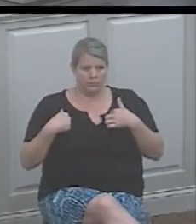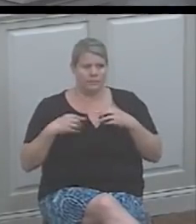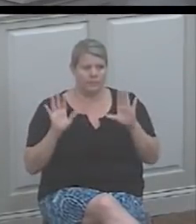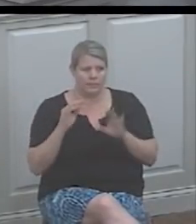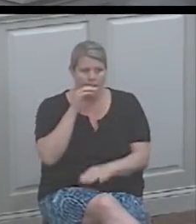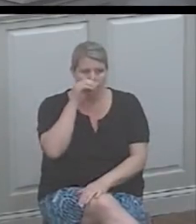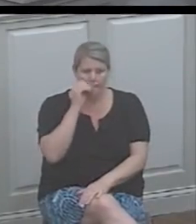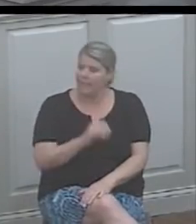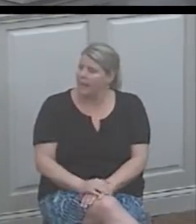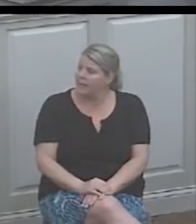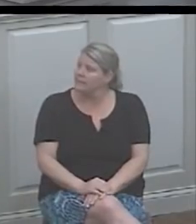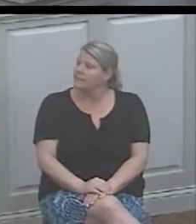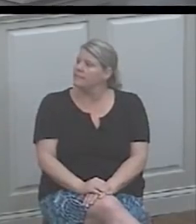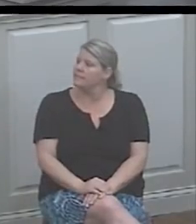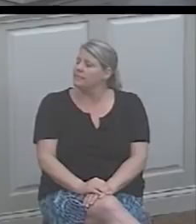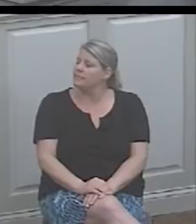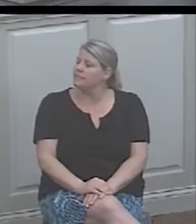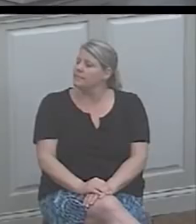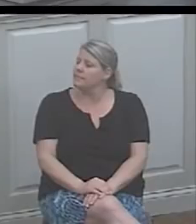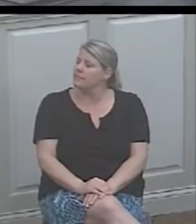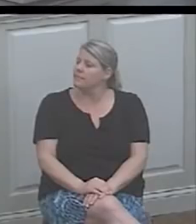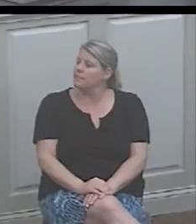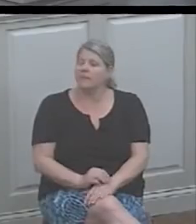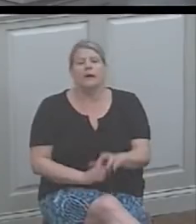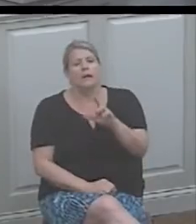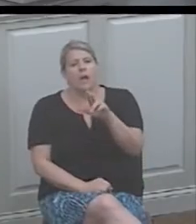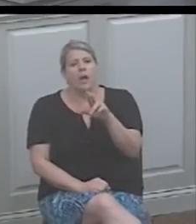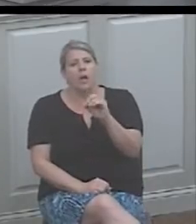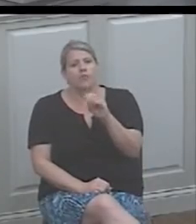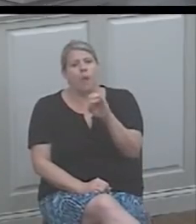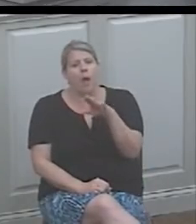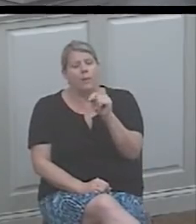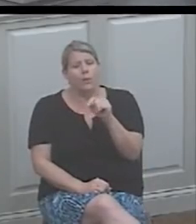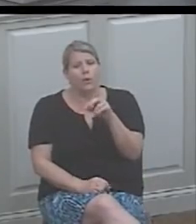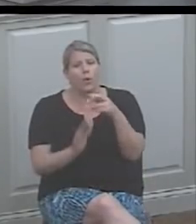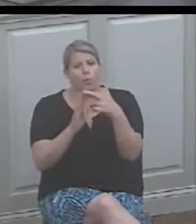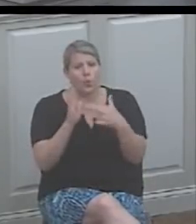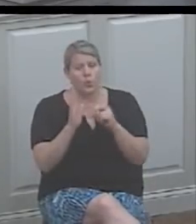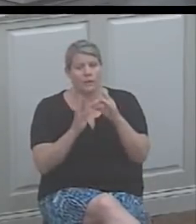I believe I learned today that Robert's Rules of Order says we can't abstain. It'll just reflect that you did not vote.